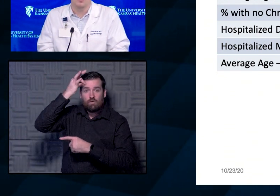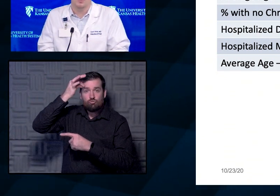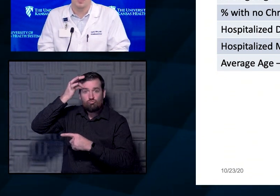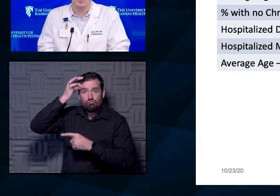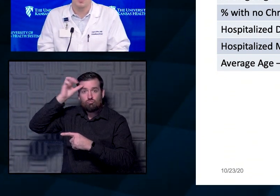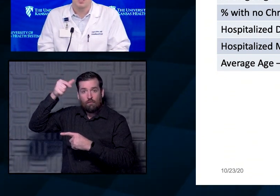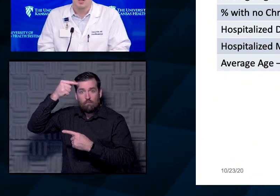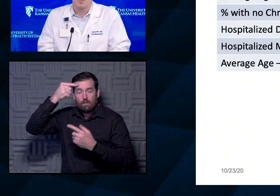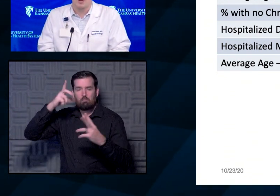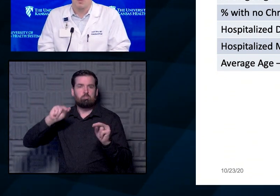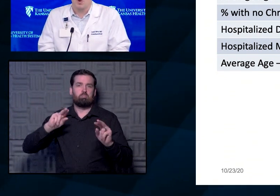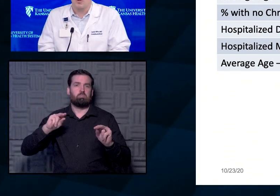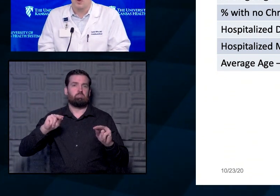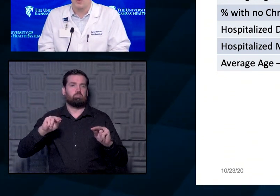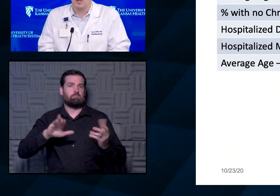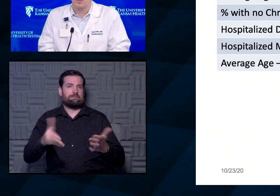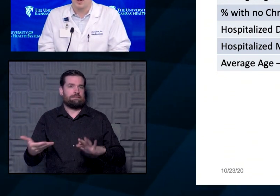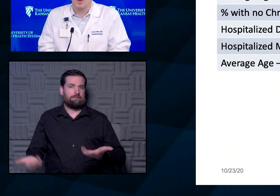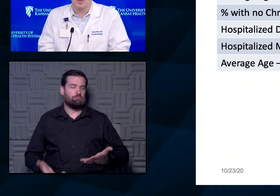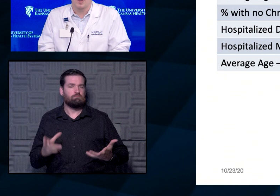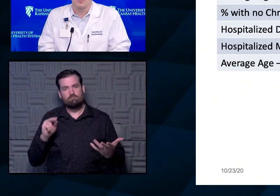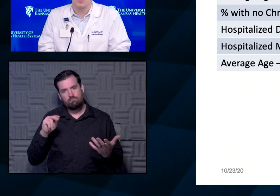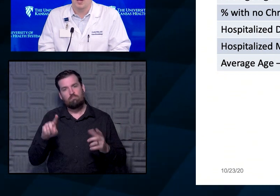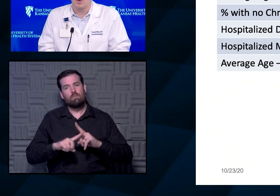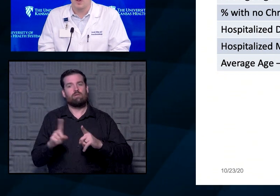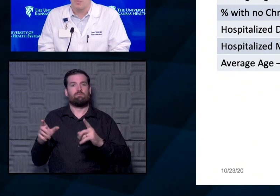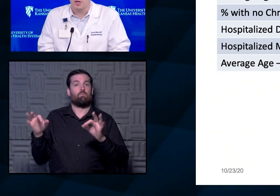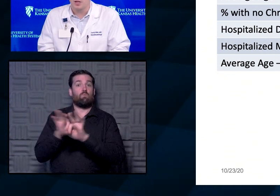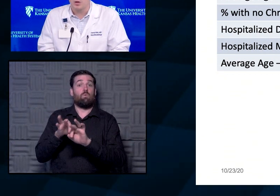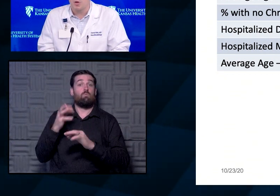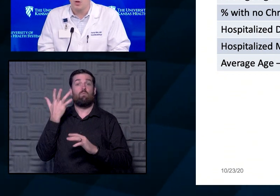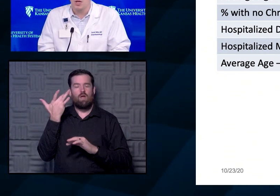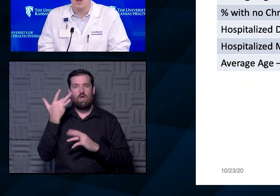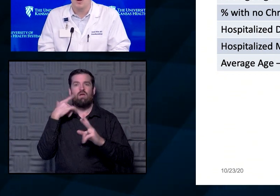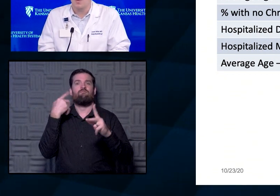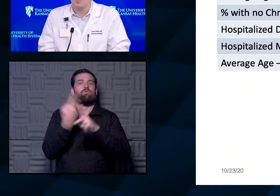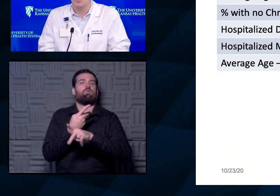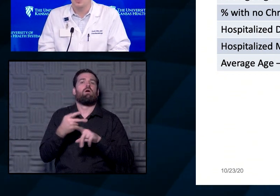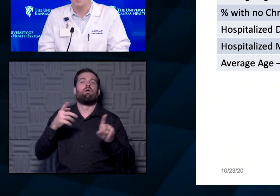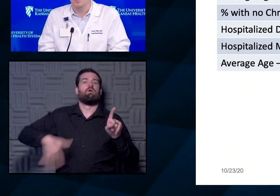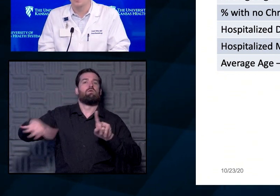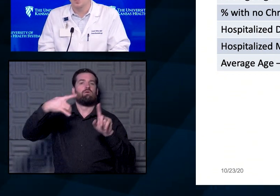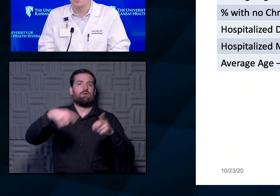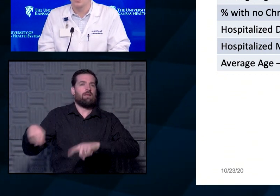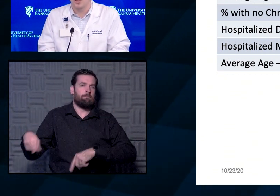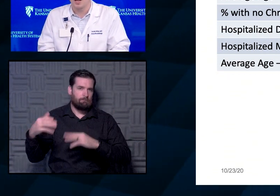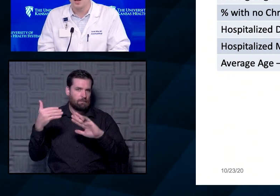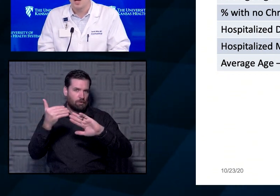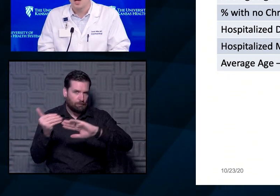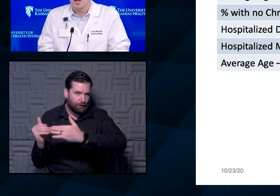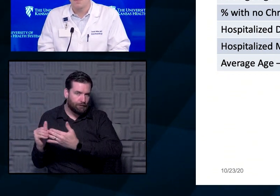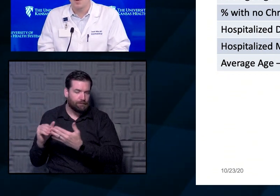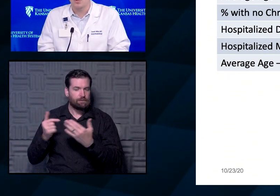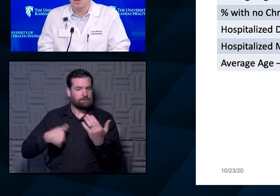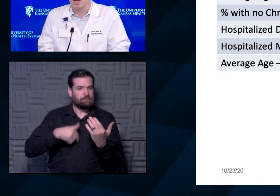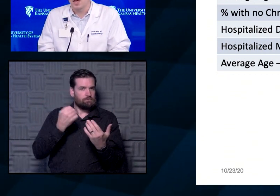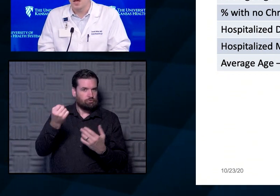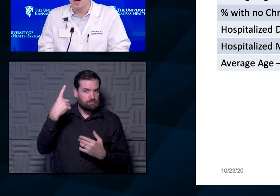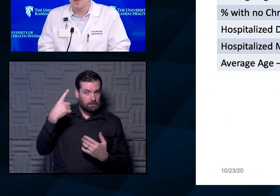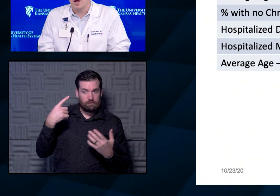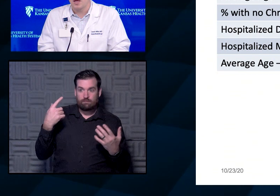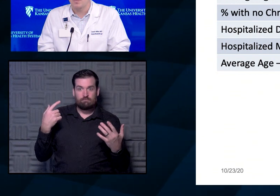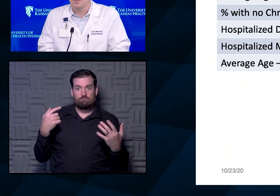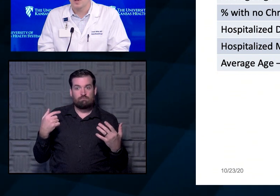These numbers are here, but they're important to us because they help us understand what's happening in the community, and they're an opportunity for us to understand if there was